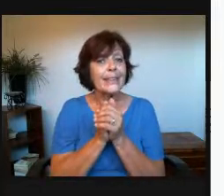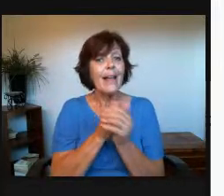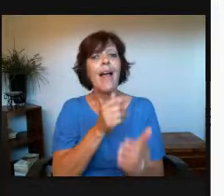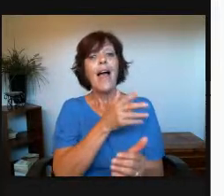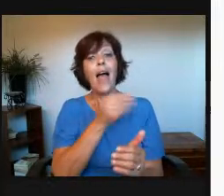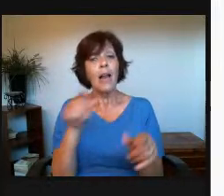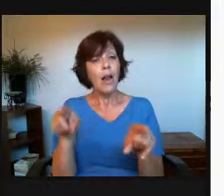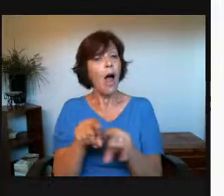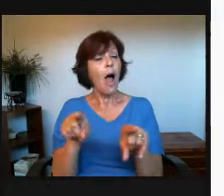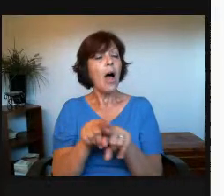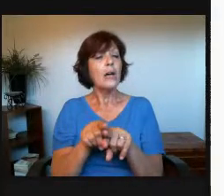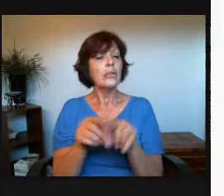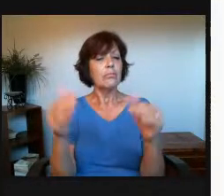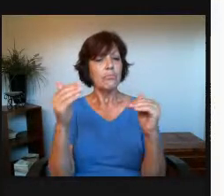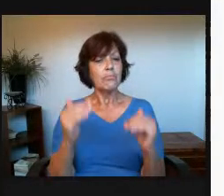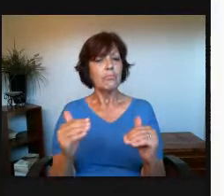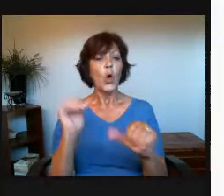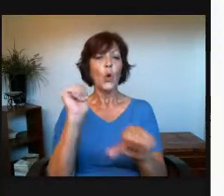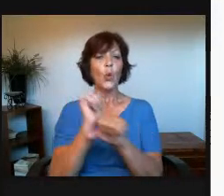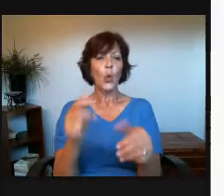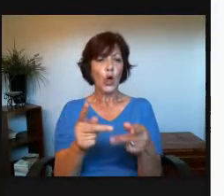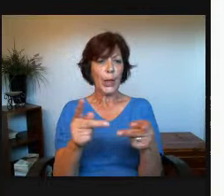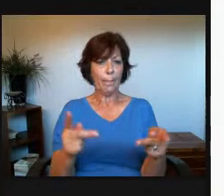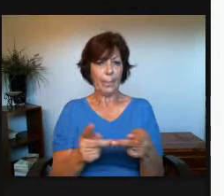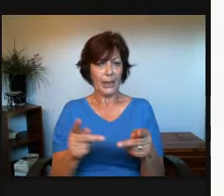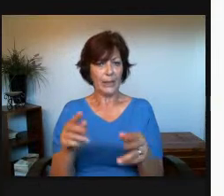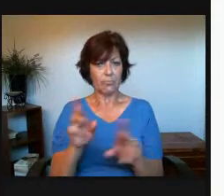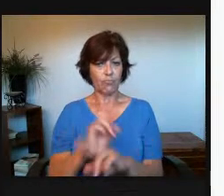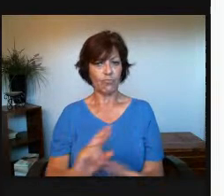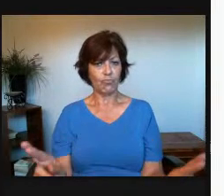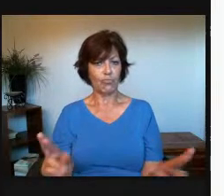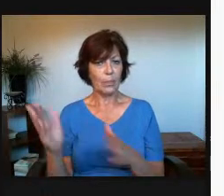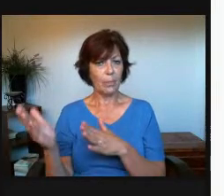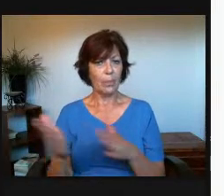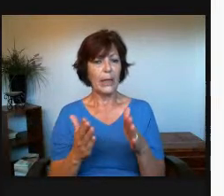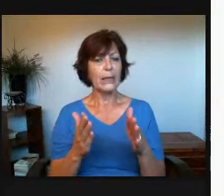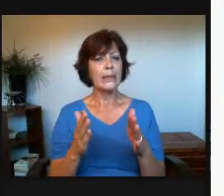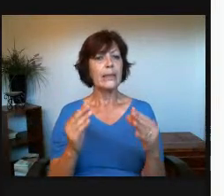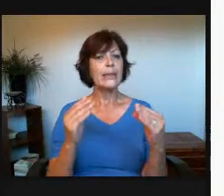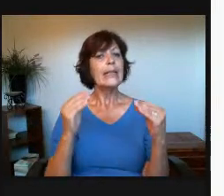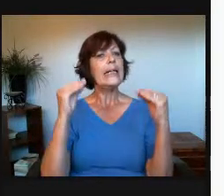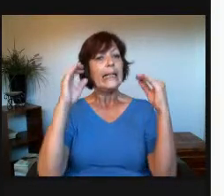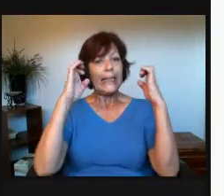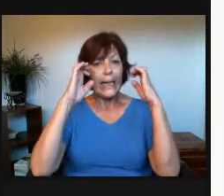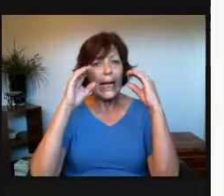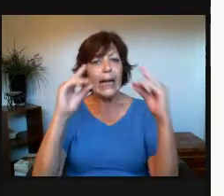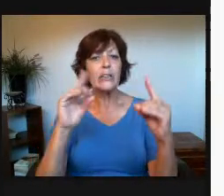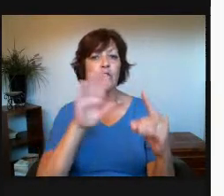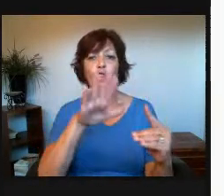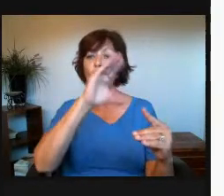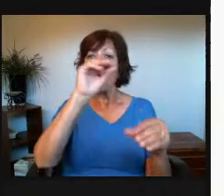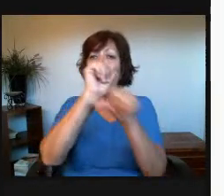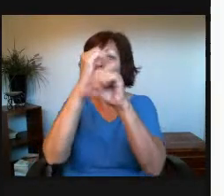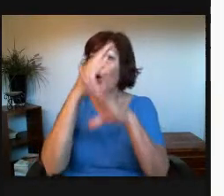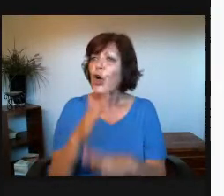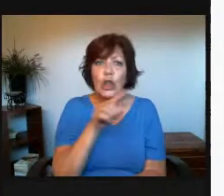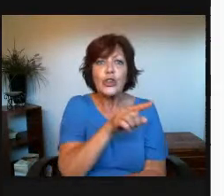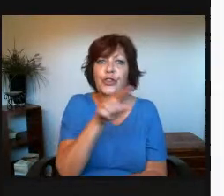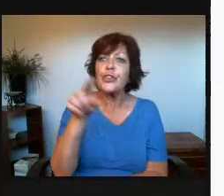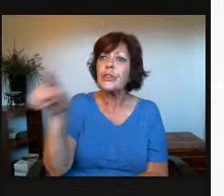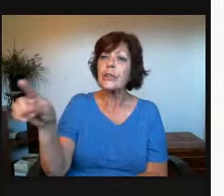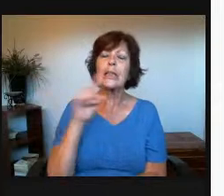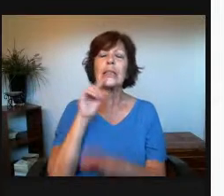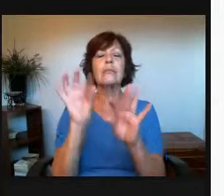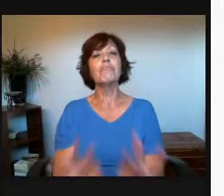we also want to talk about a workplace preparedness plan. Educating your coworkers on disaster preparedness